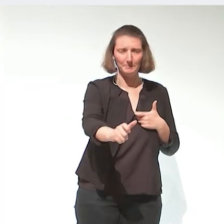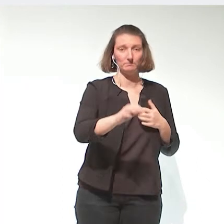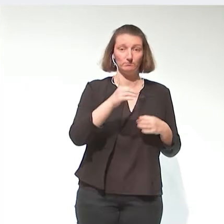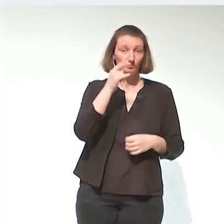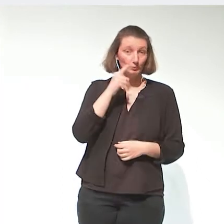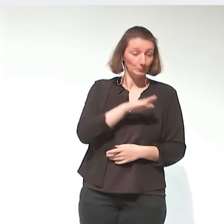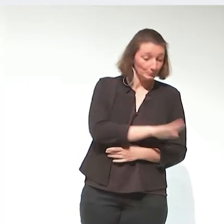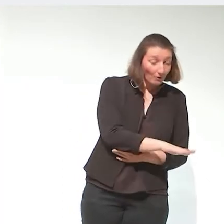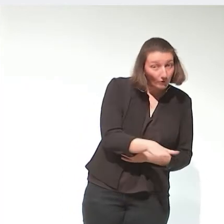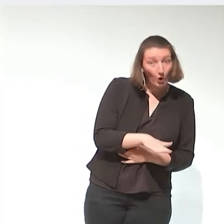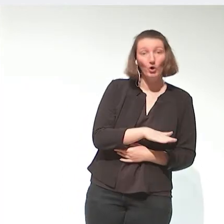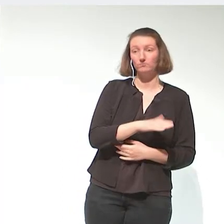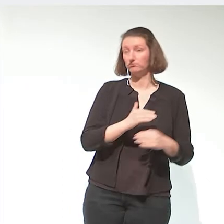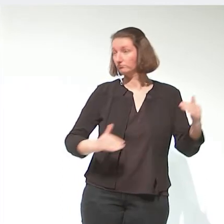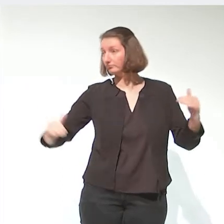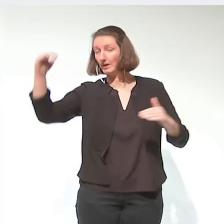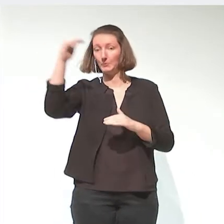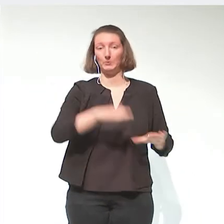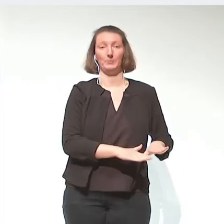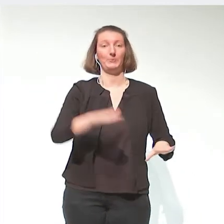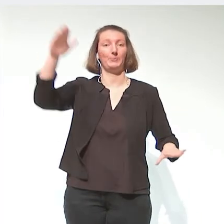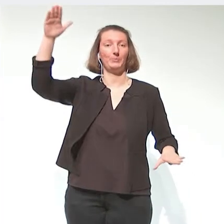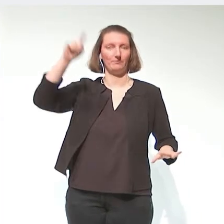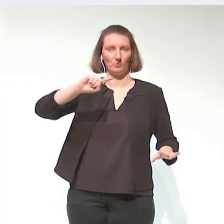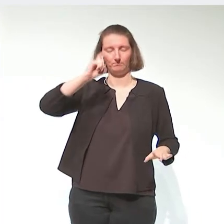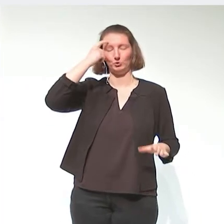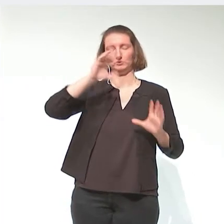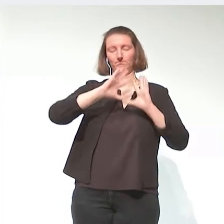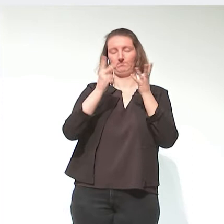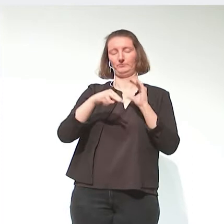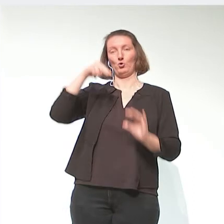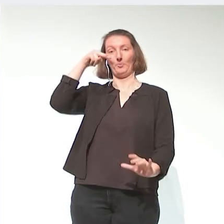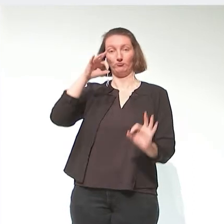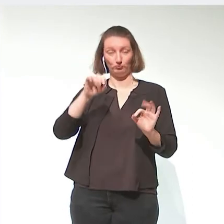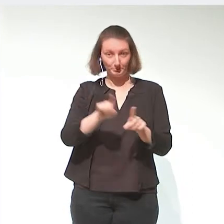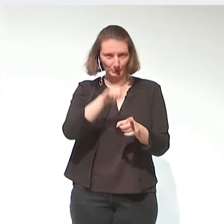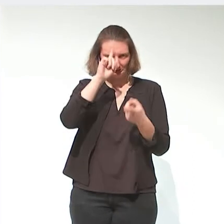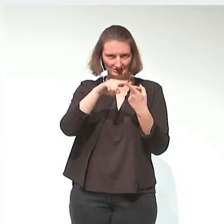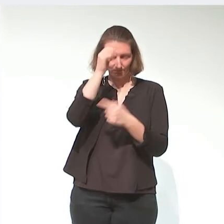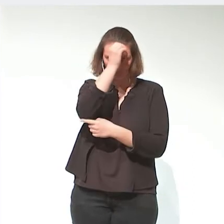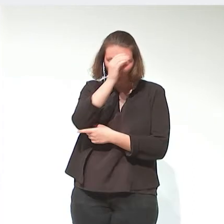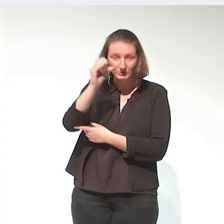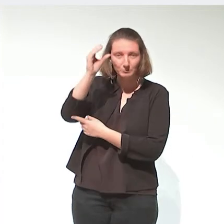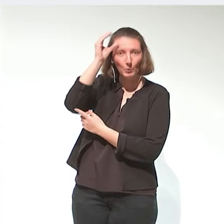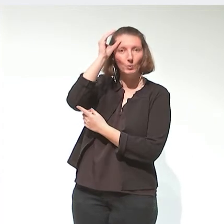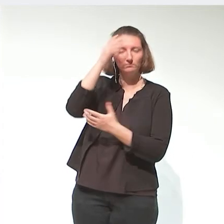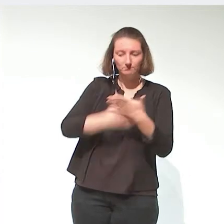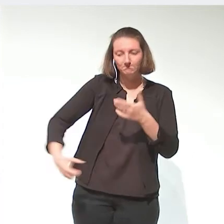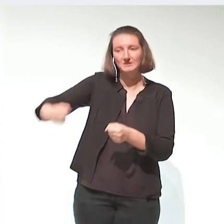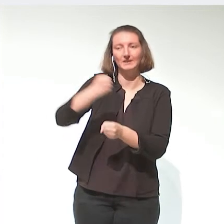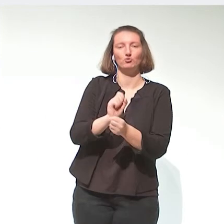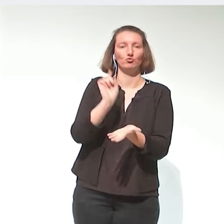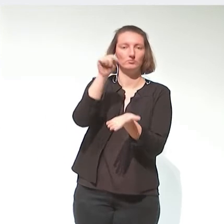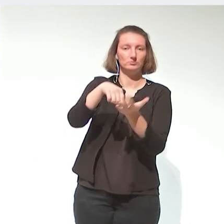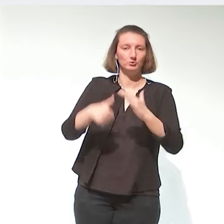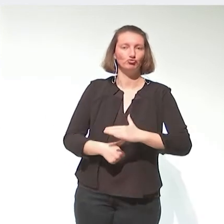also a holistic approach when designing adult education centers and programs, and to bring in all